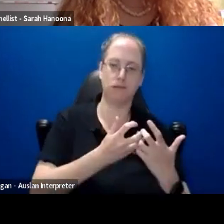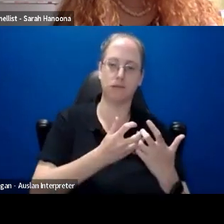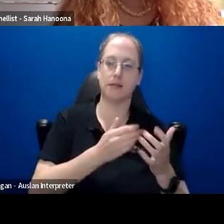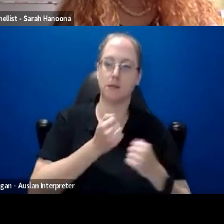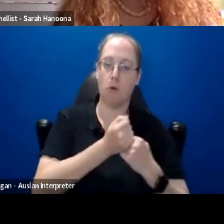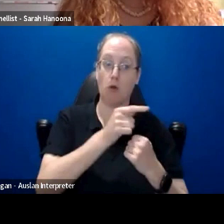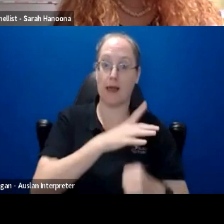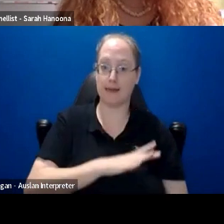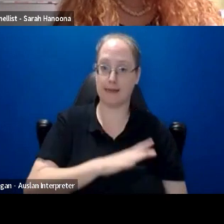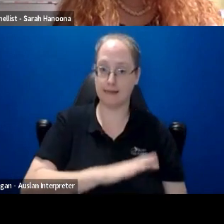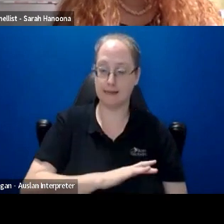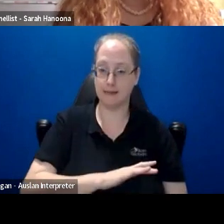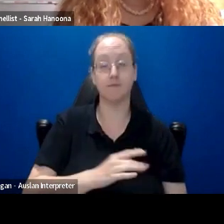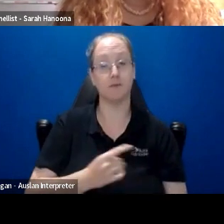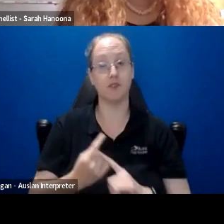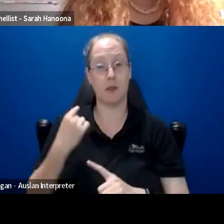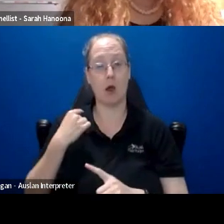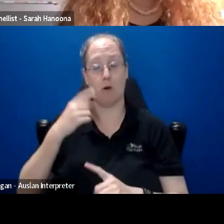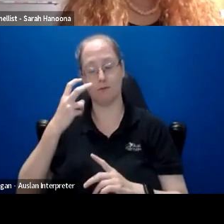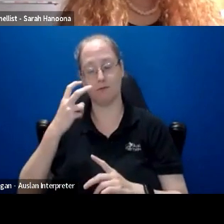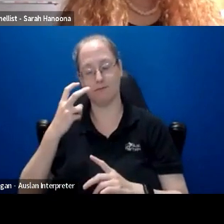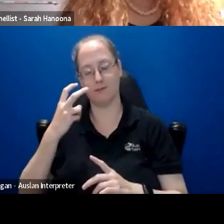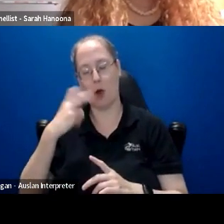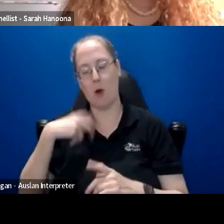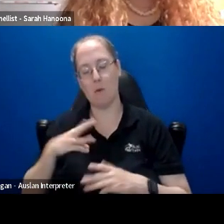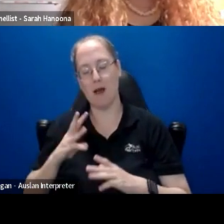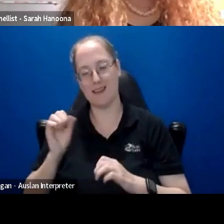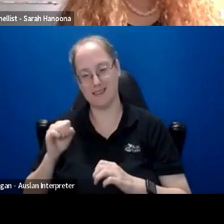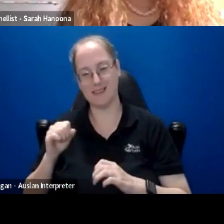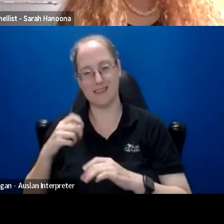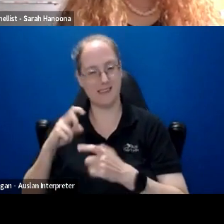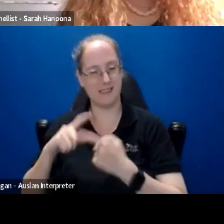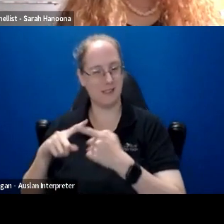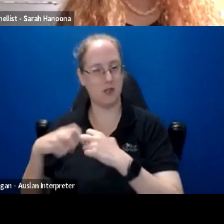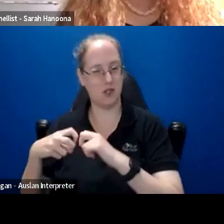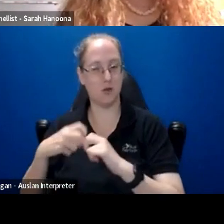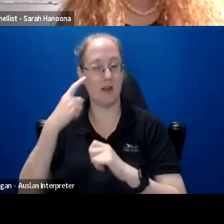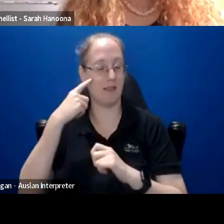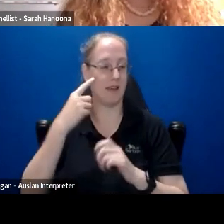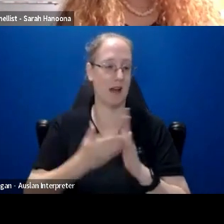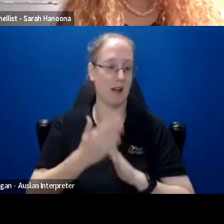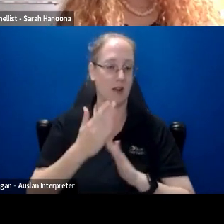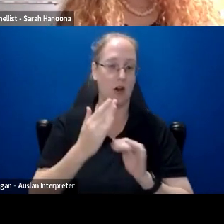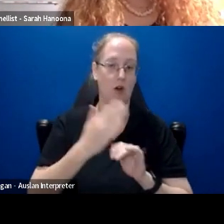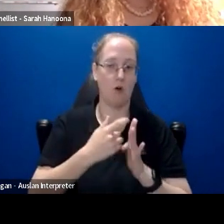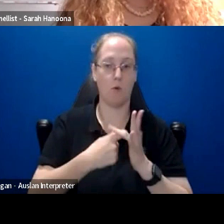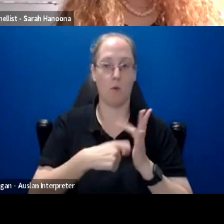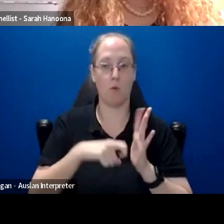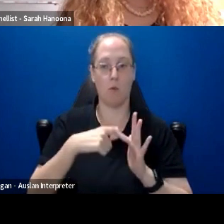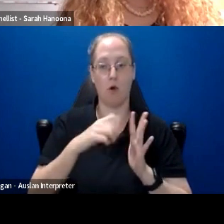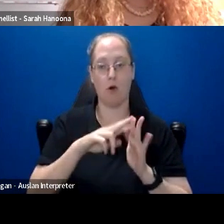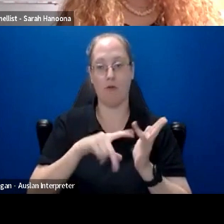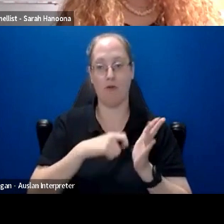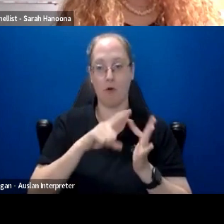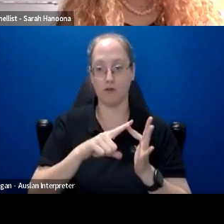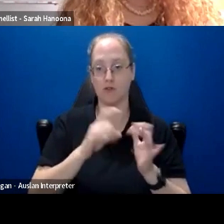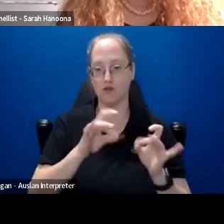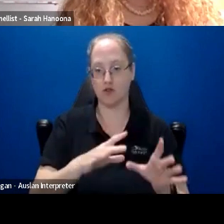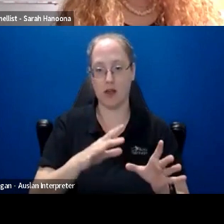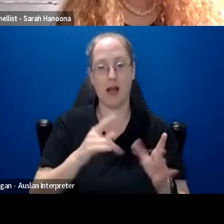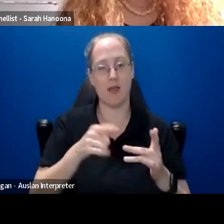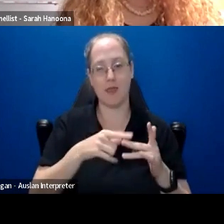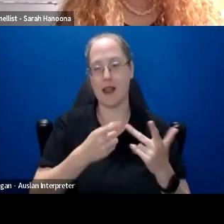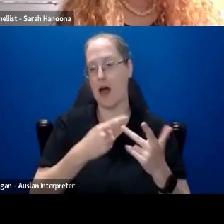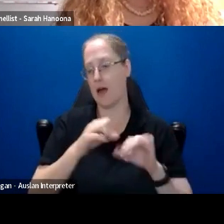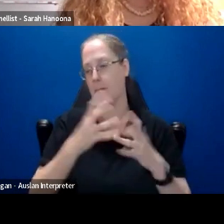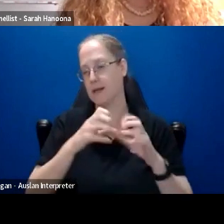in the old job network. I think it will continue to be an issue in Workforce Australia. and in other big systems,